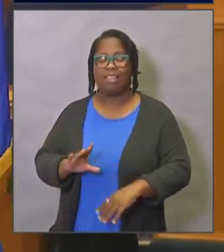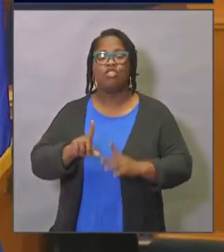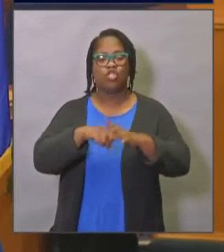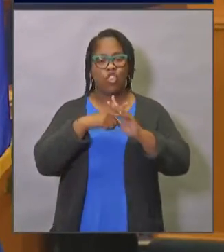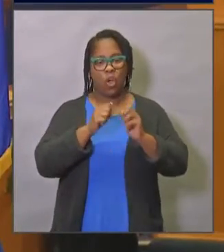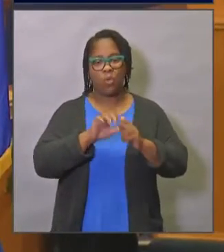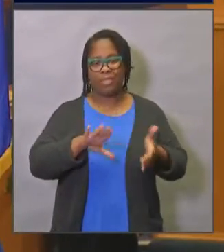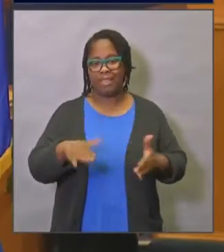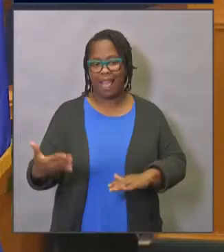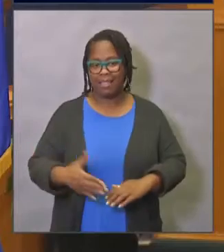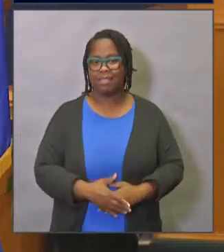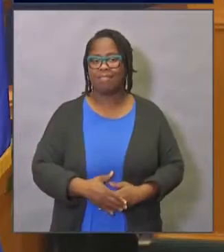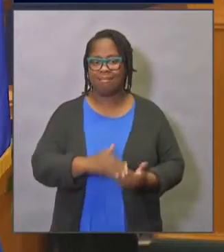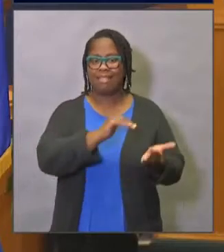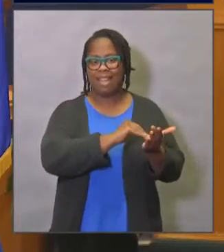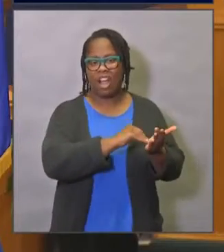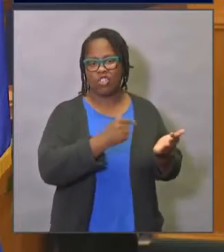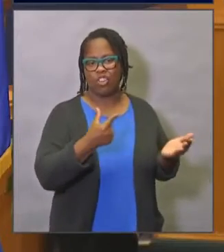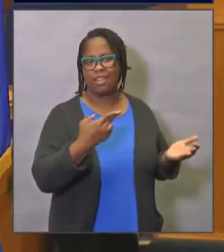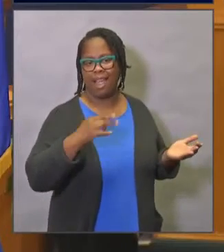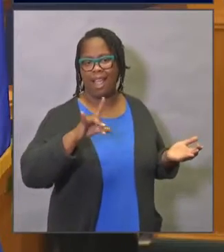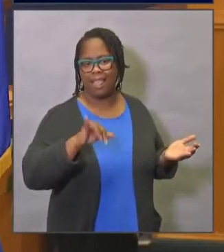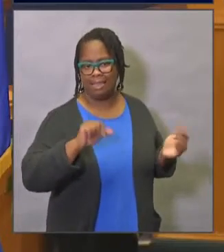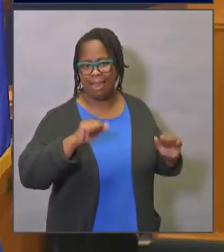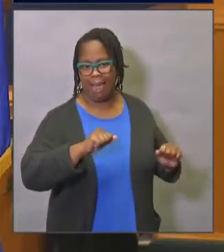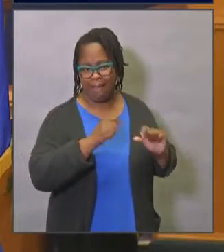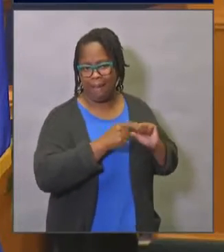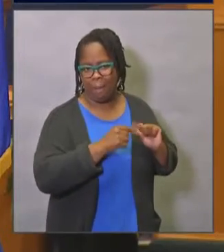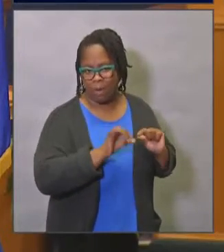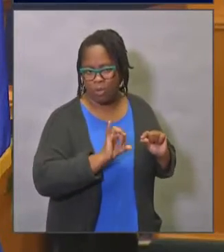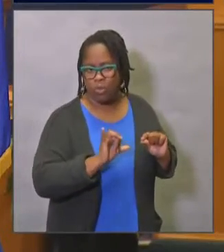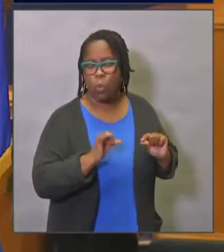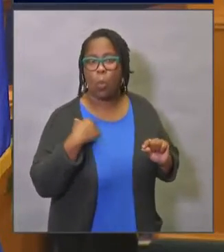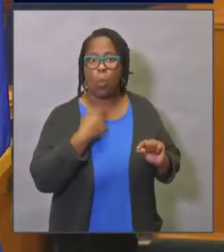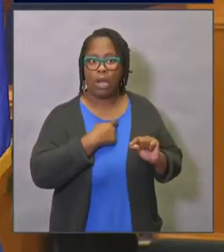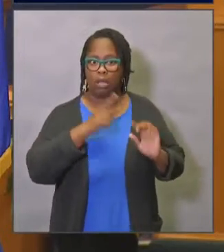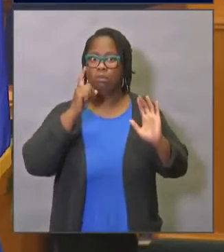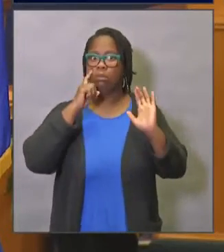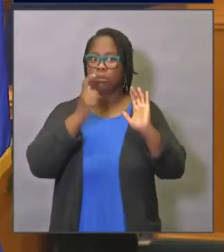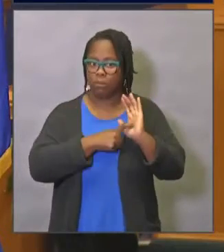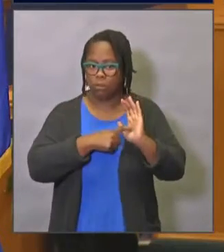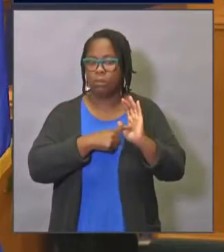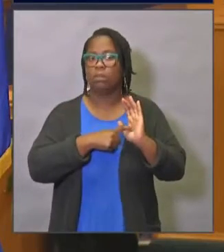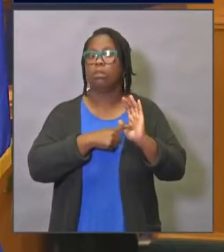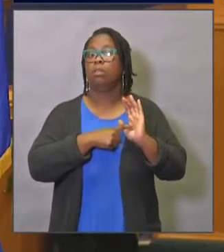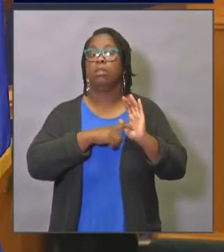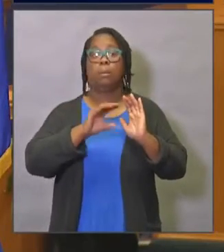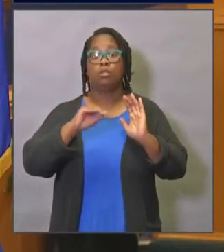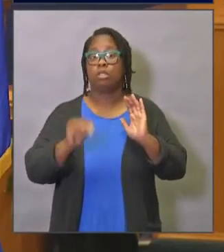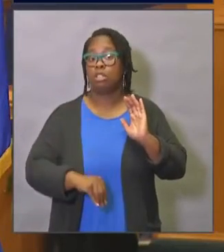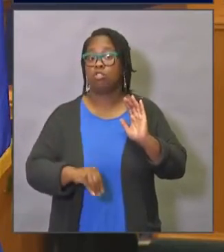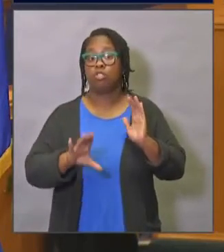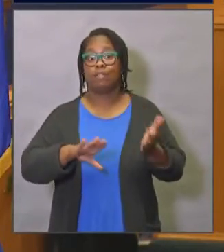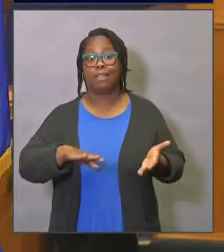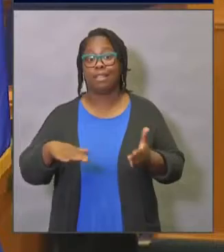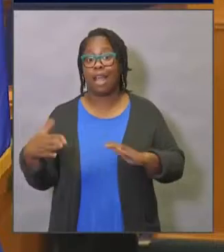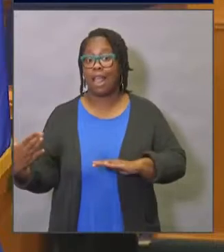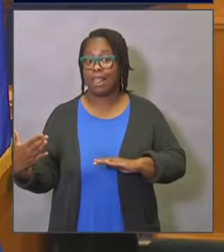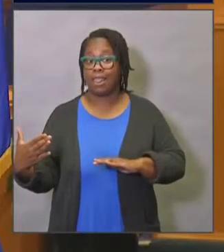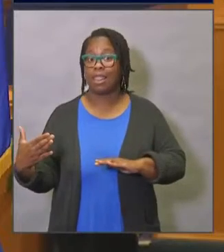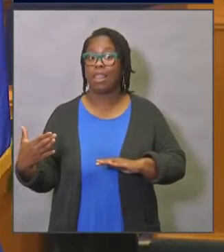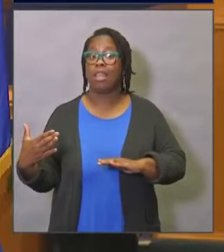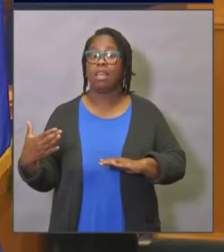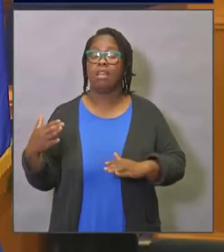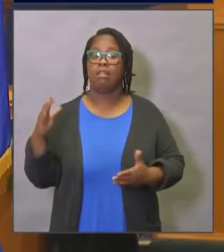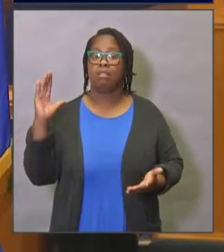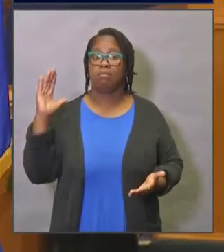I know Dr. Galley can also comment. I mean, we are really cognizant that mortality rates are going down for